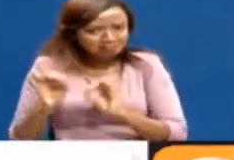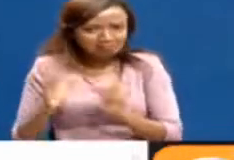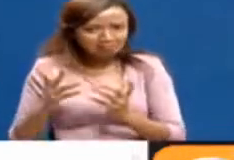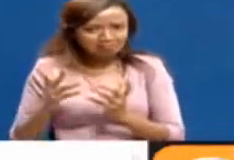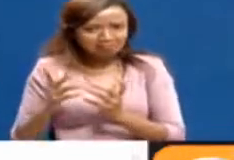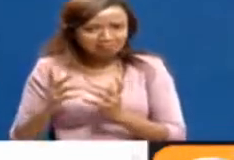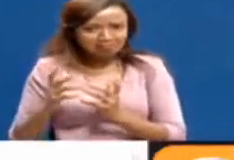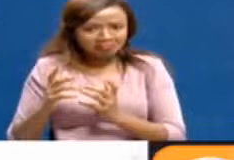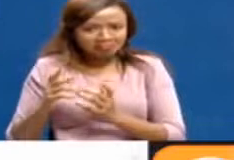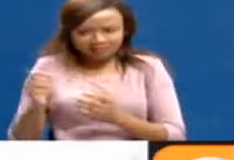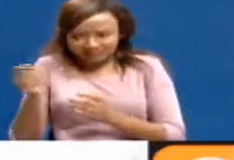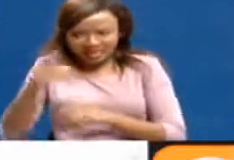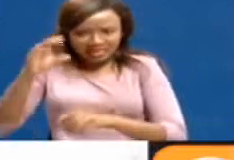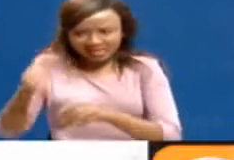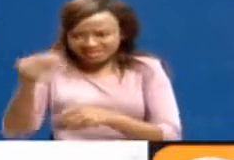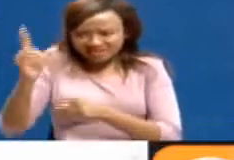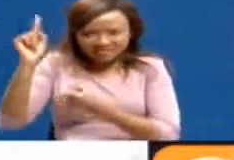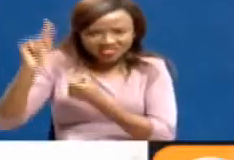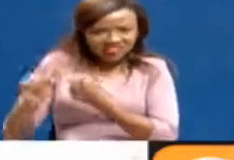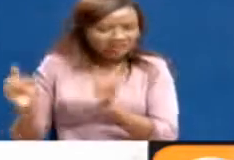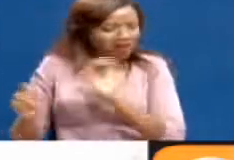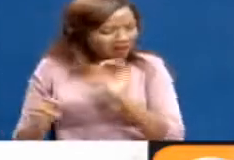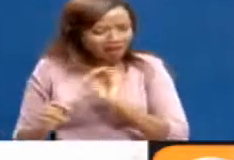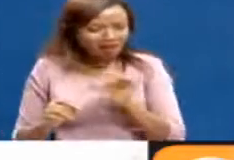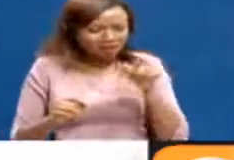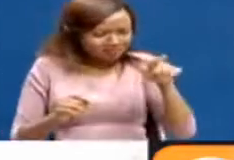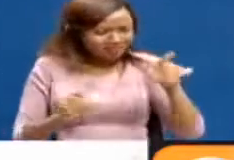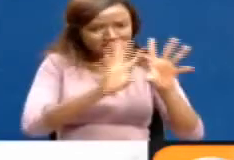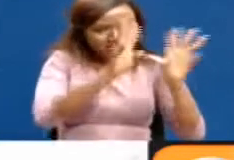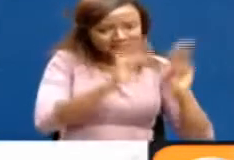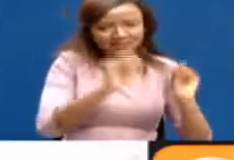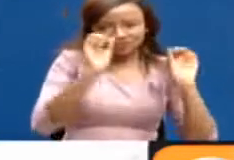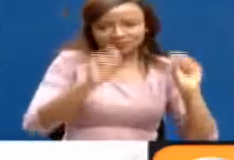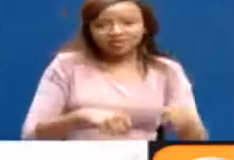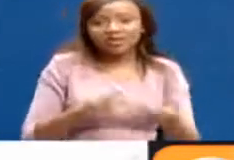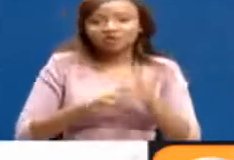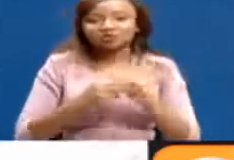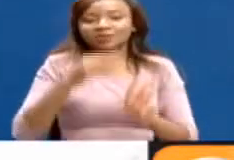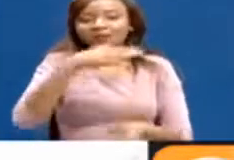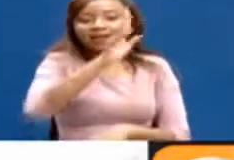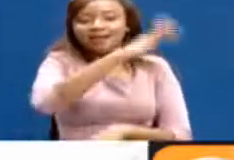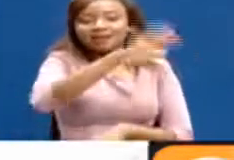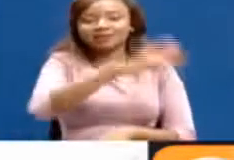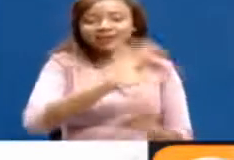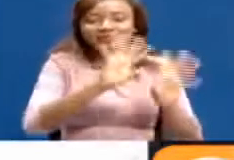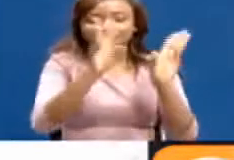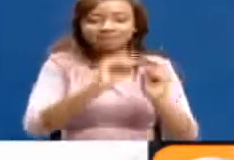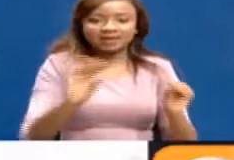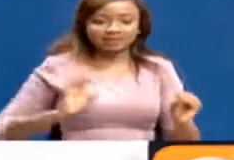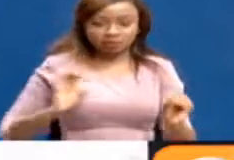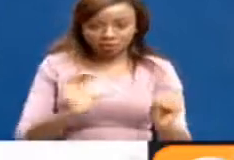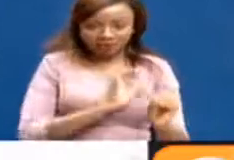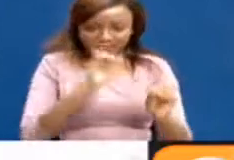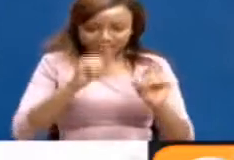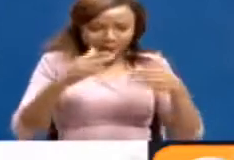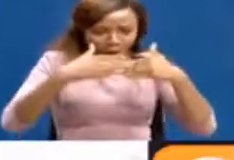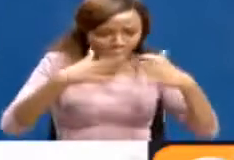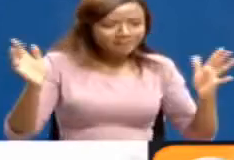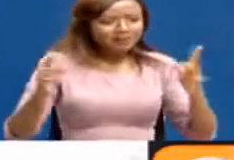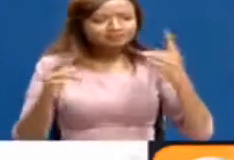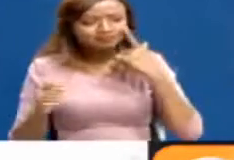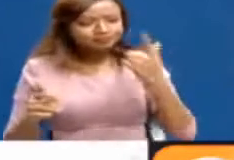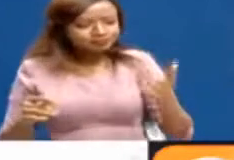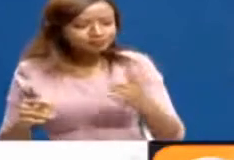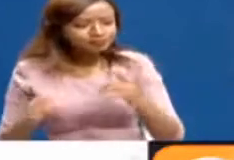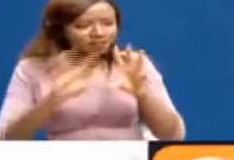take it, I think we need to, and that is a work the Budget and Appropriation Committee in the National Assembly should be doing now. Open up those budgets. Look at what